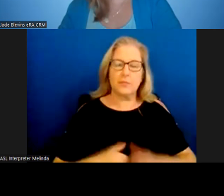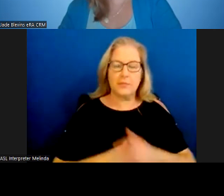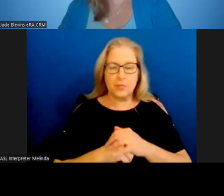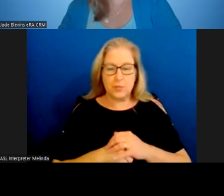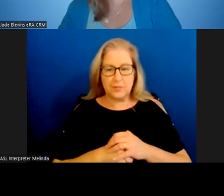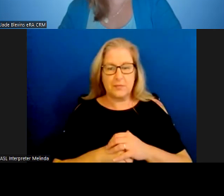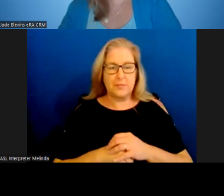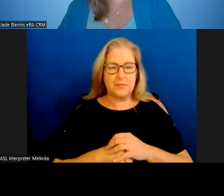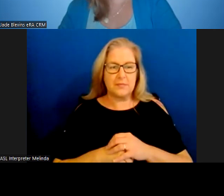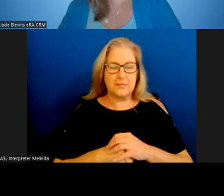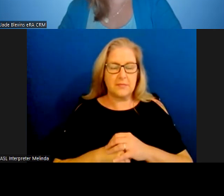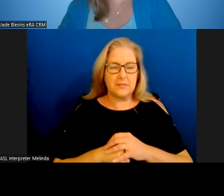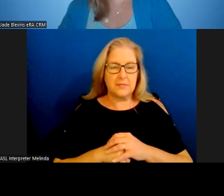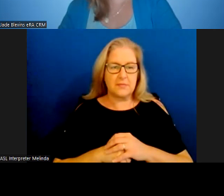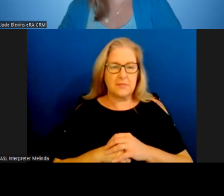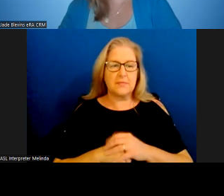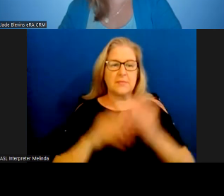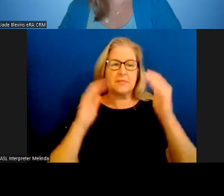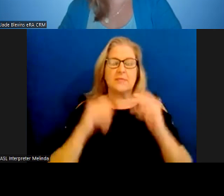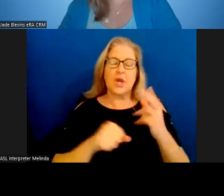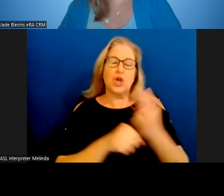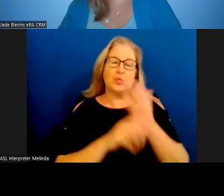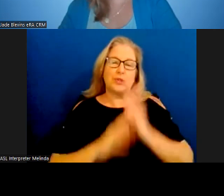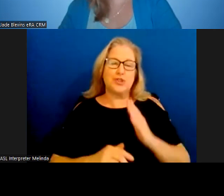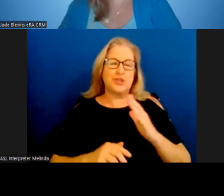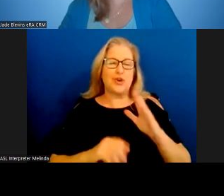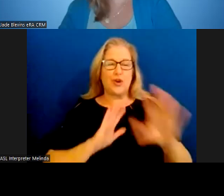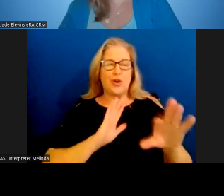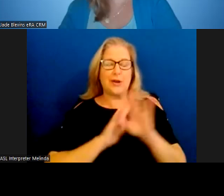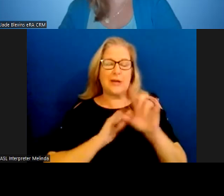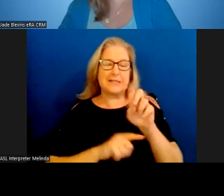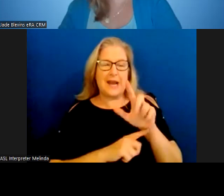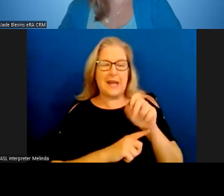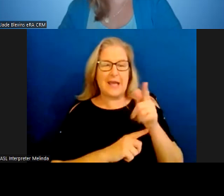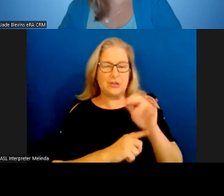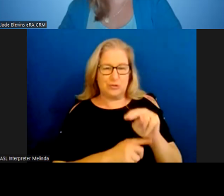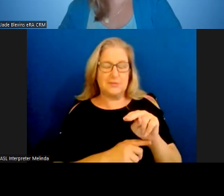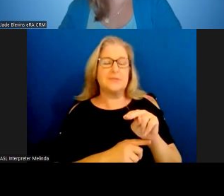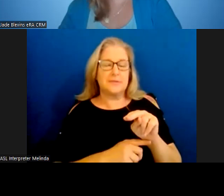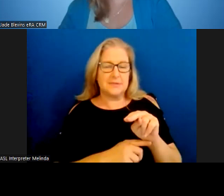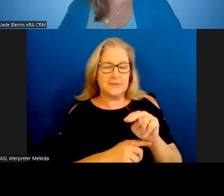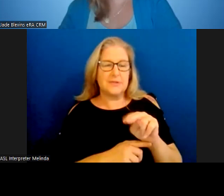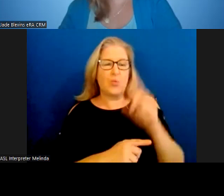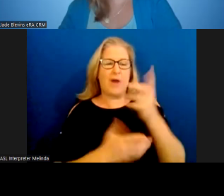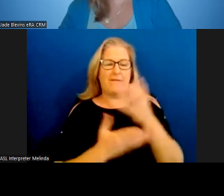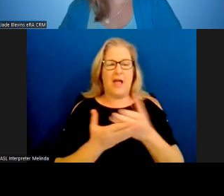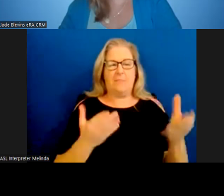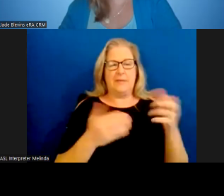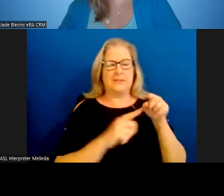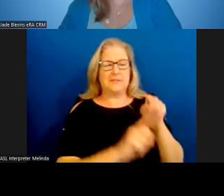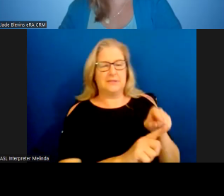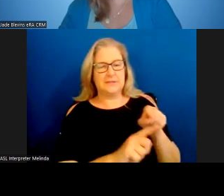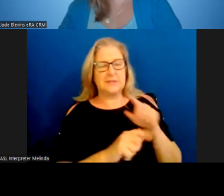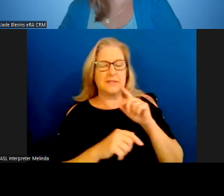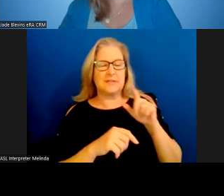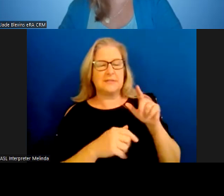All right. User delegations. One of the elements within working with Commons is the